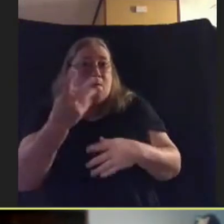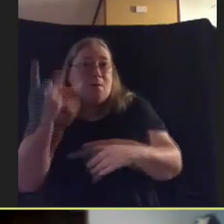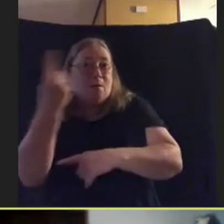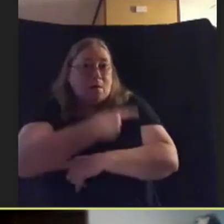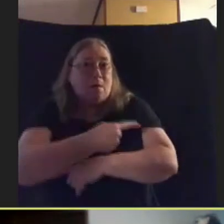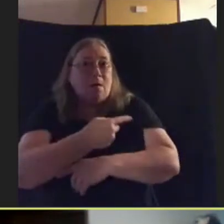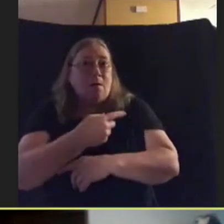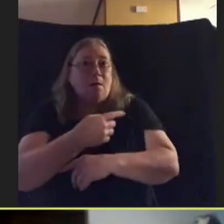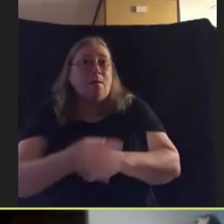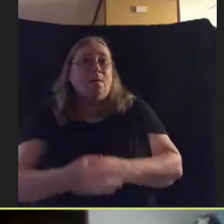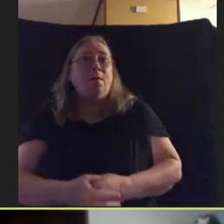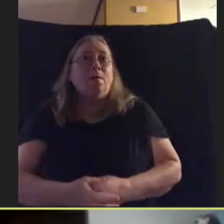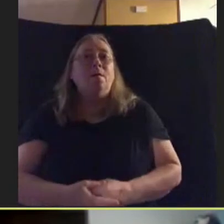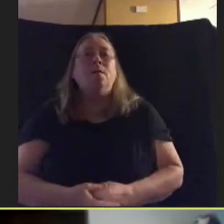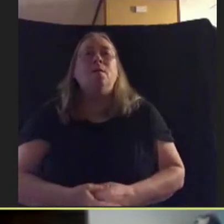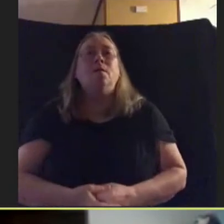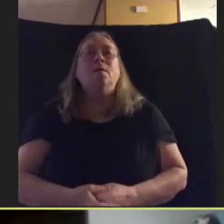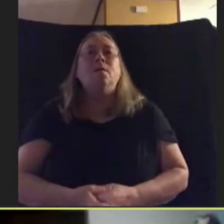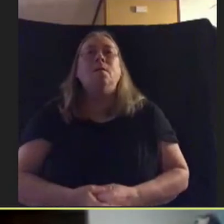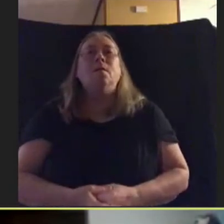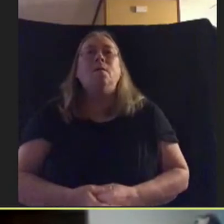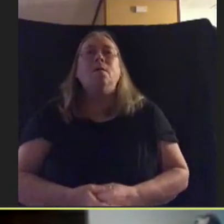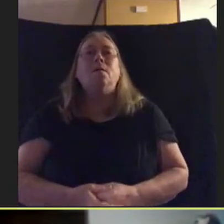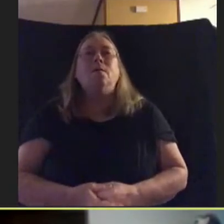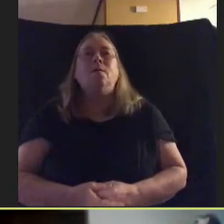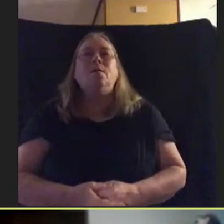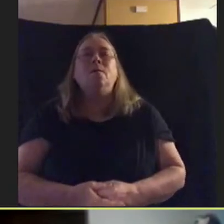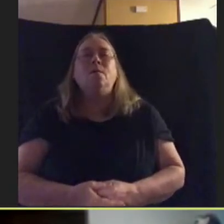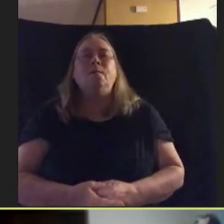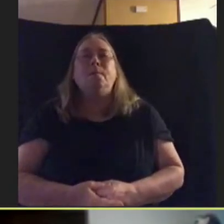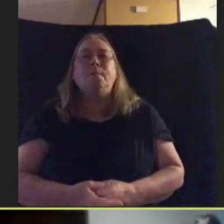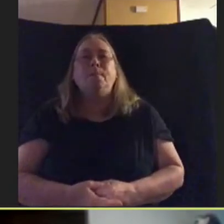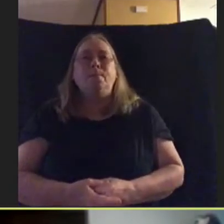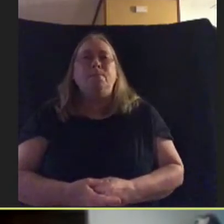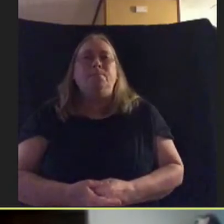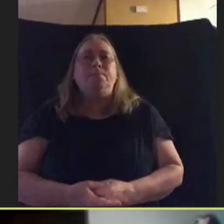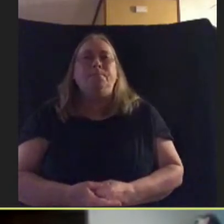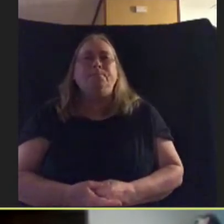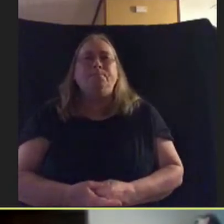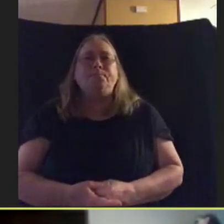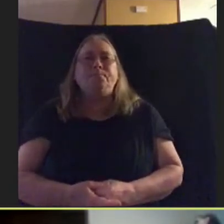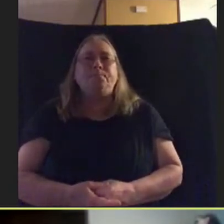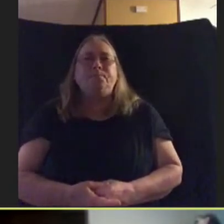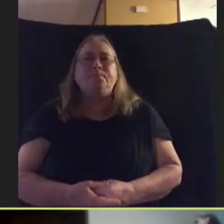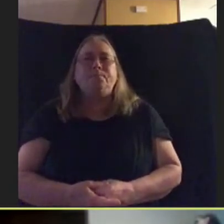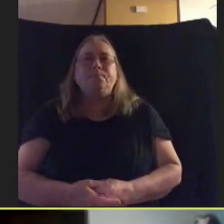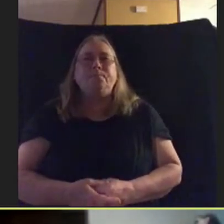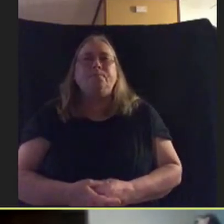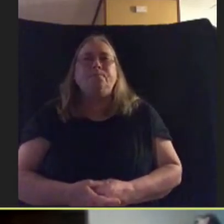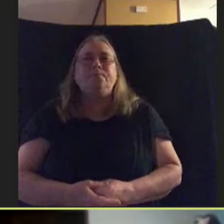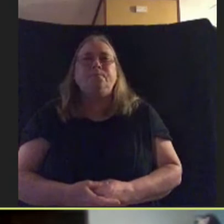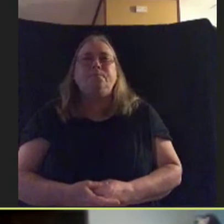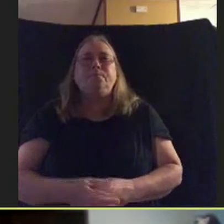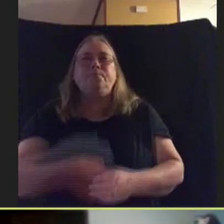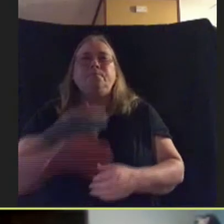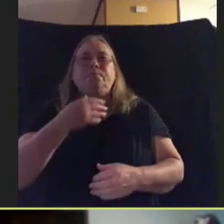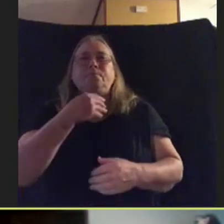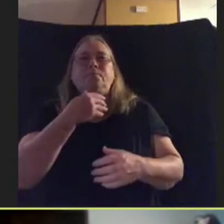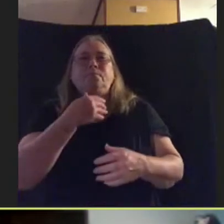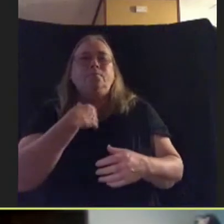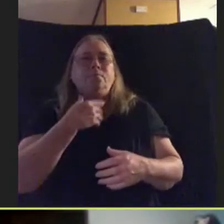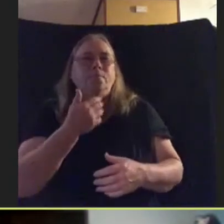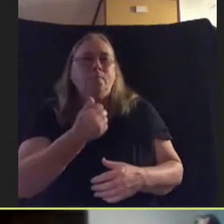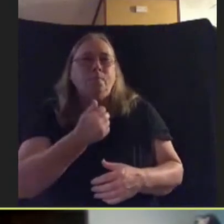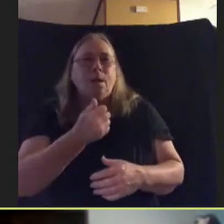saying. Would you talk to that, Paul? Yeah, no, and so there's a there's really a minimum time frame between